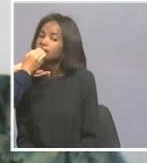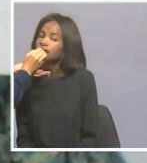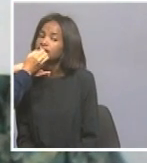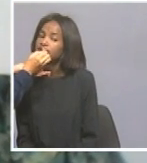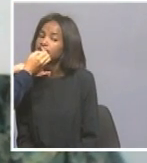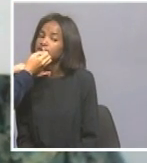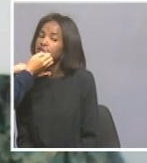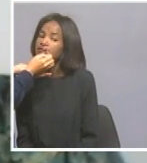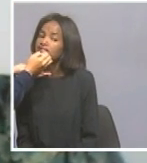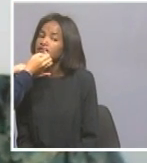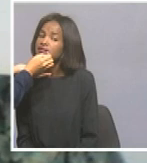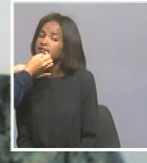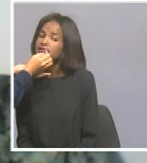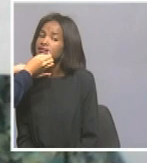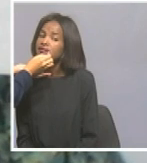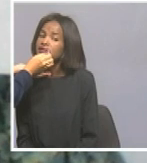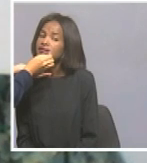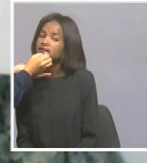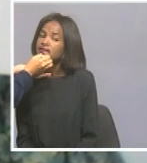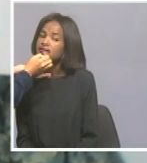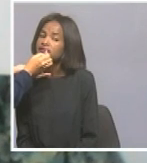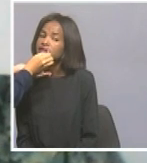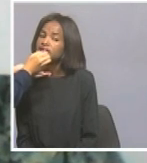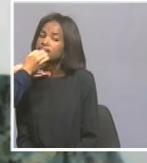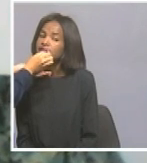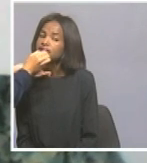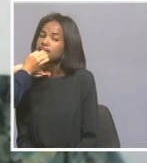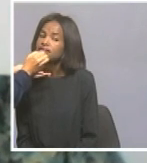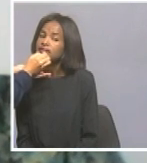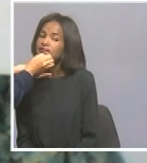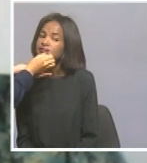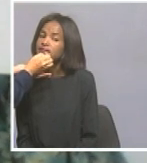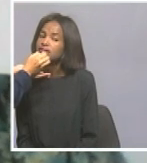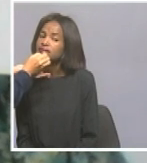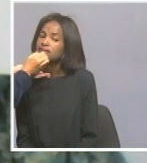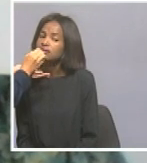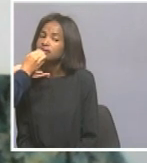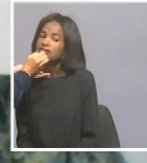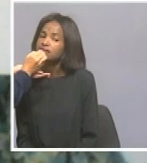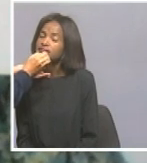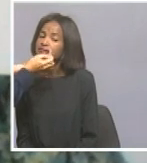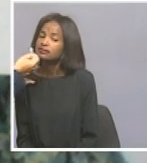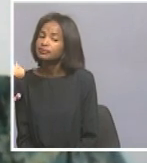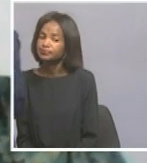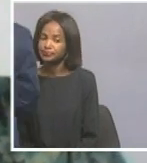another interview, but we'll just need you to stay online for us. Yes, ma'am? Okay.